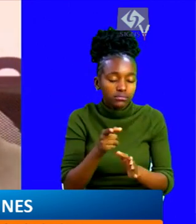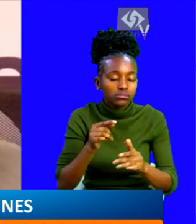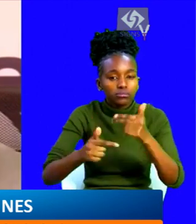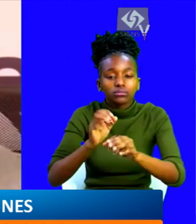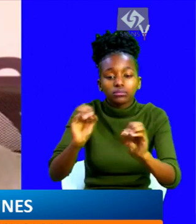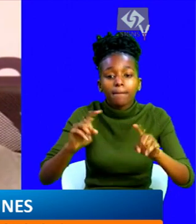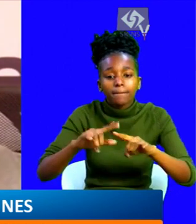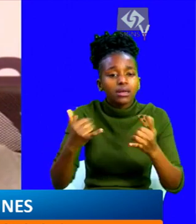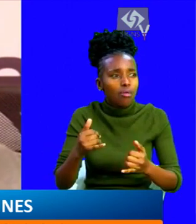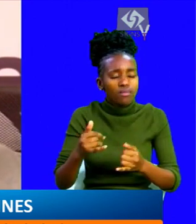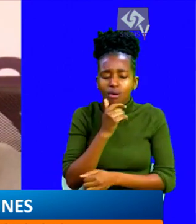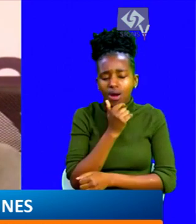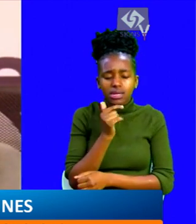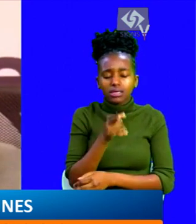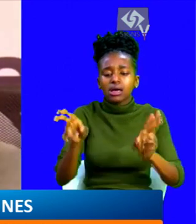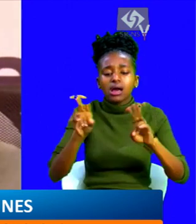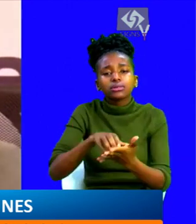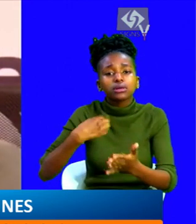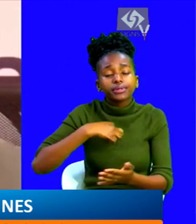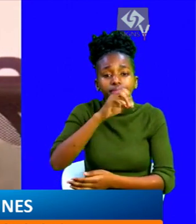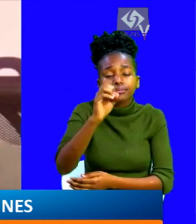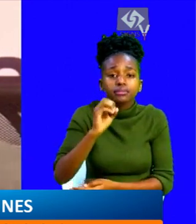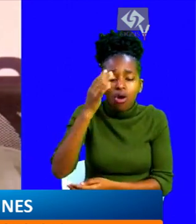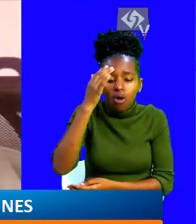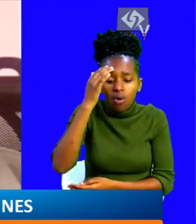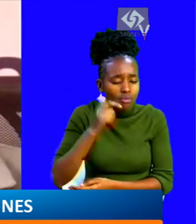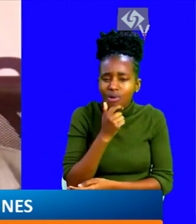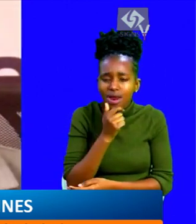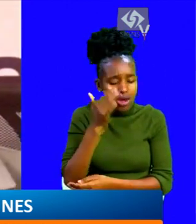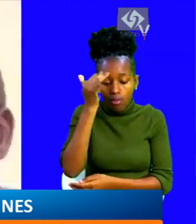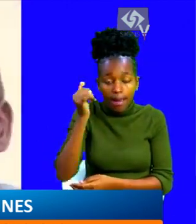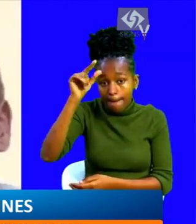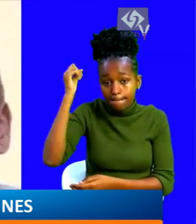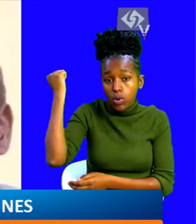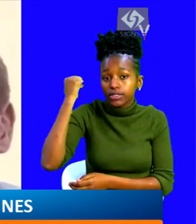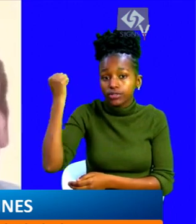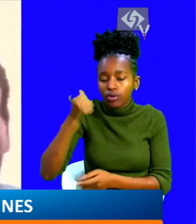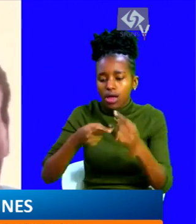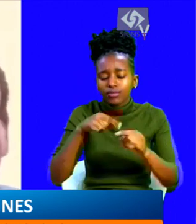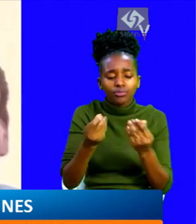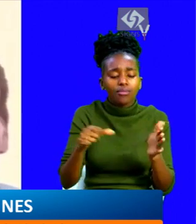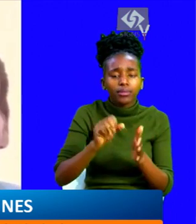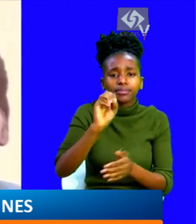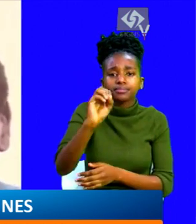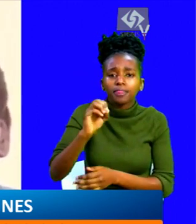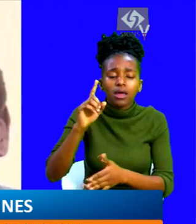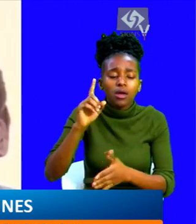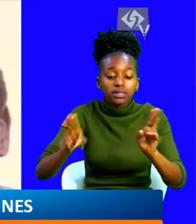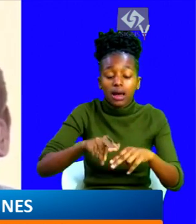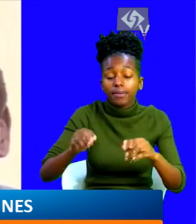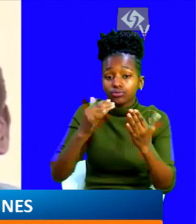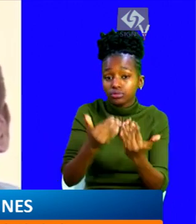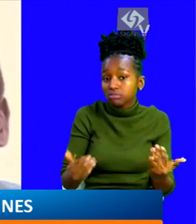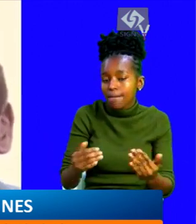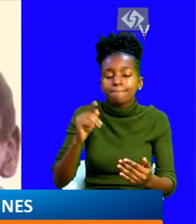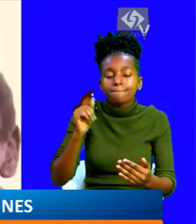the end result of even examinations of our children. So how about losing several days? The